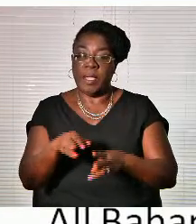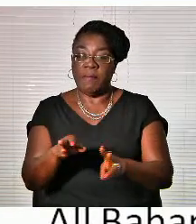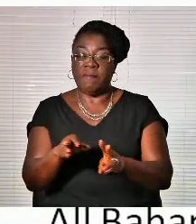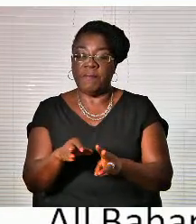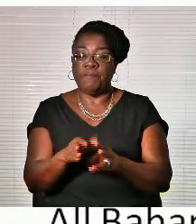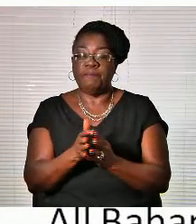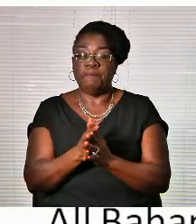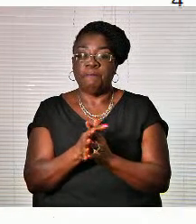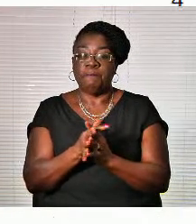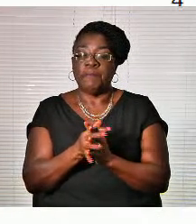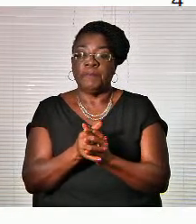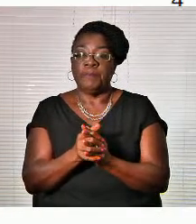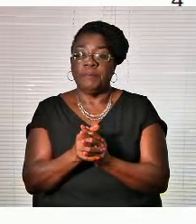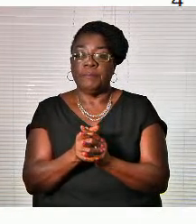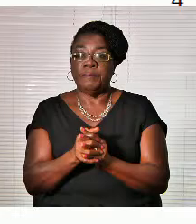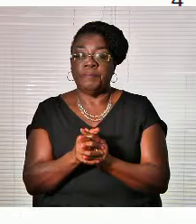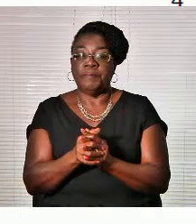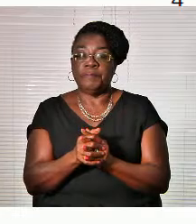Next slide.